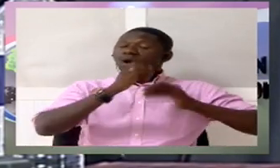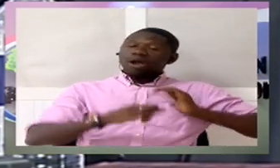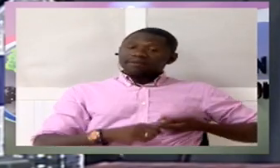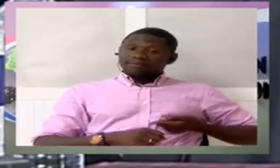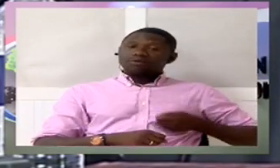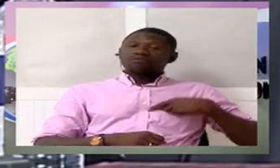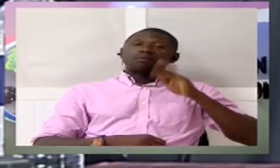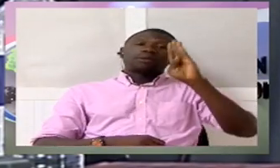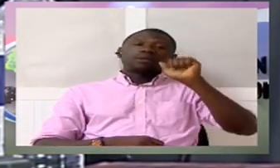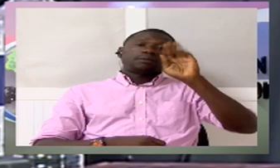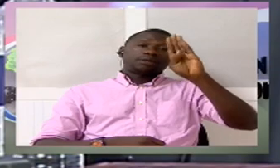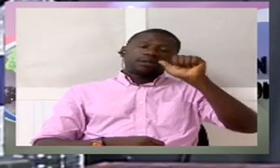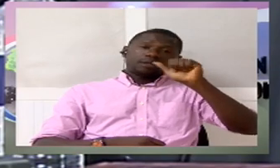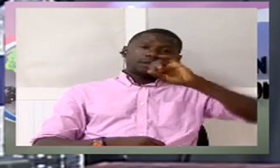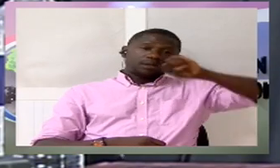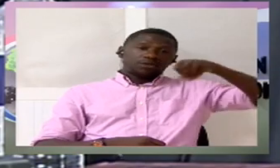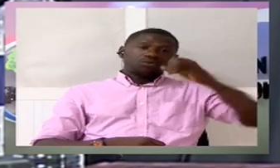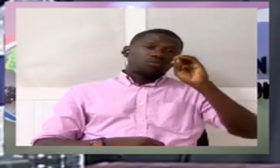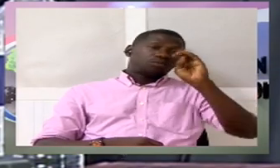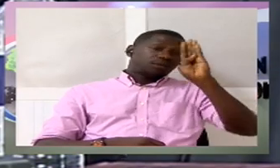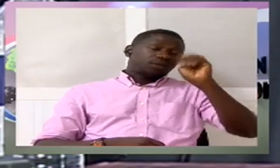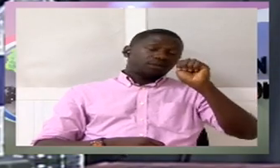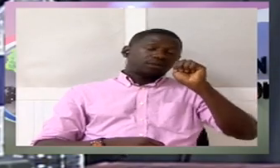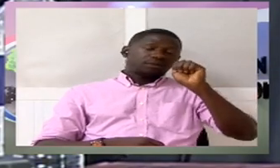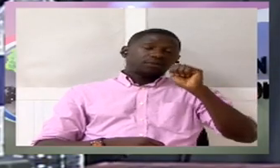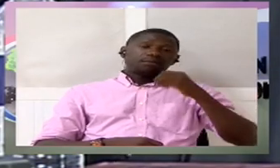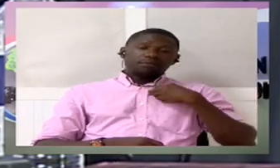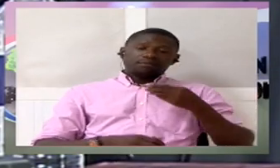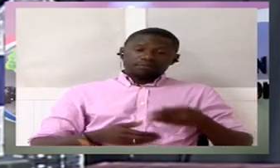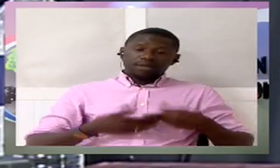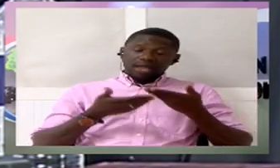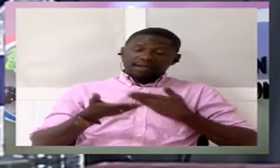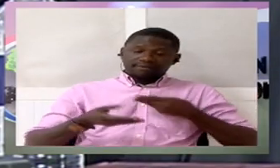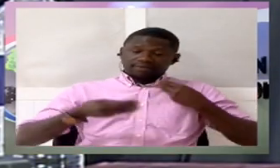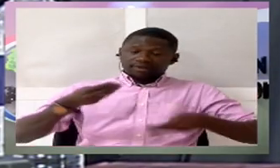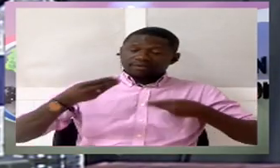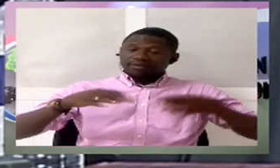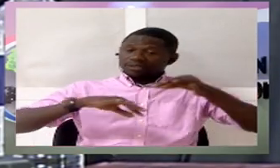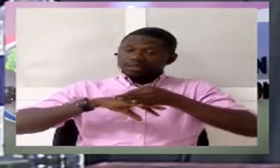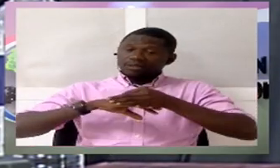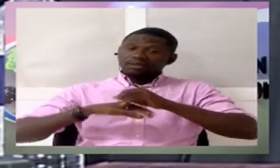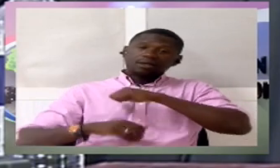Job. Nga marriage certificate provide. I provided a marriage certificate